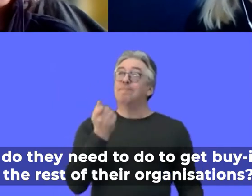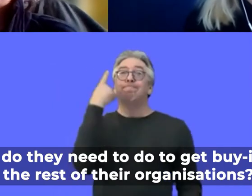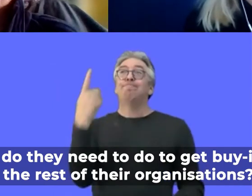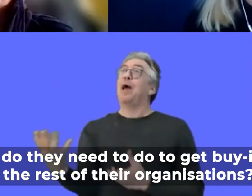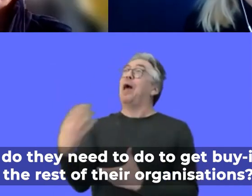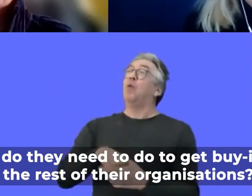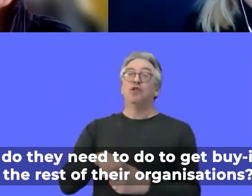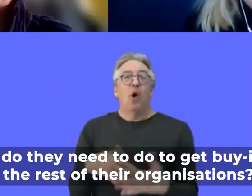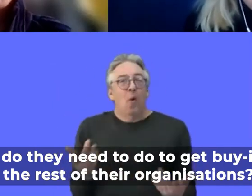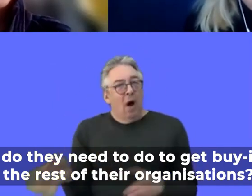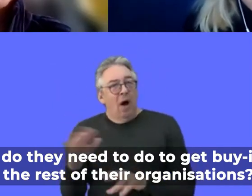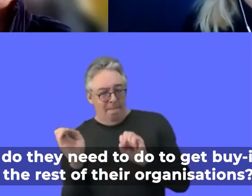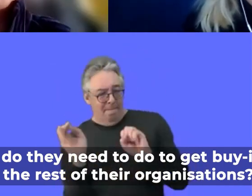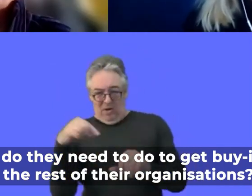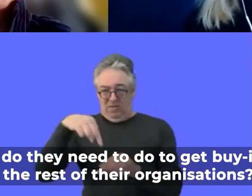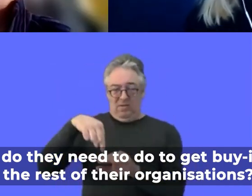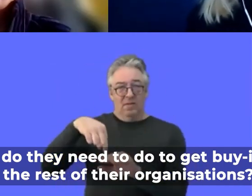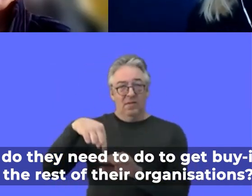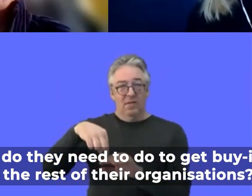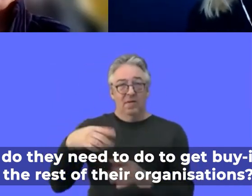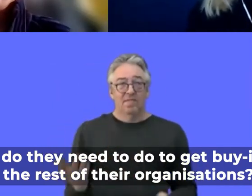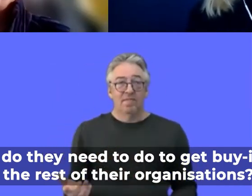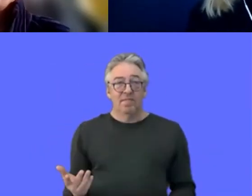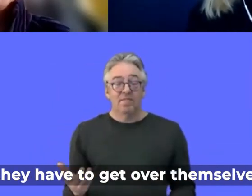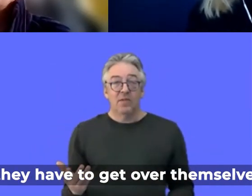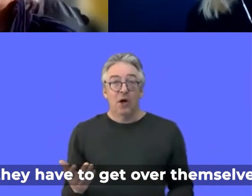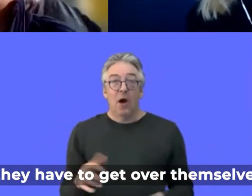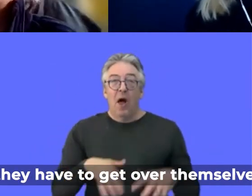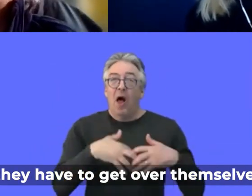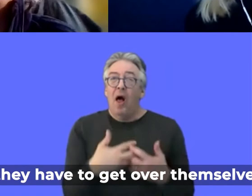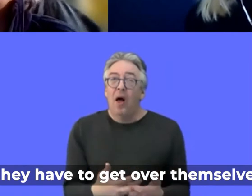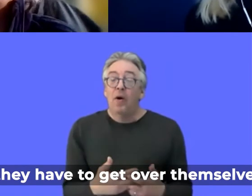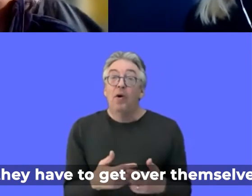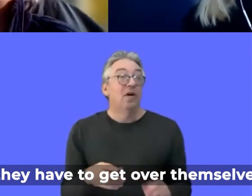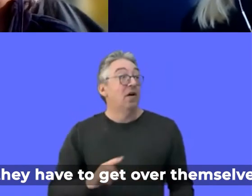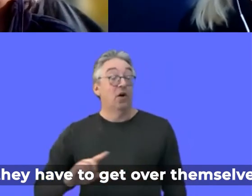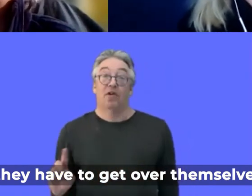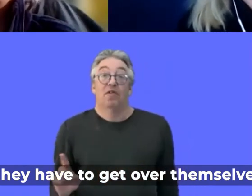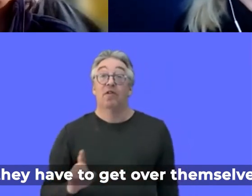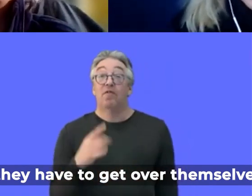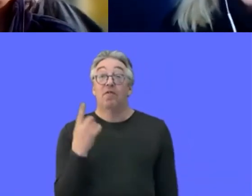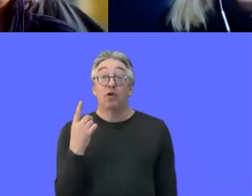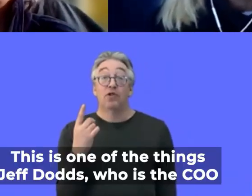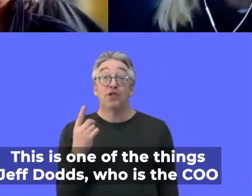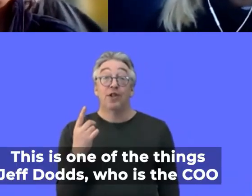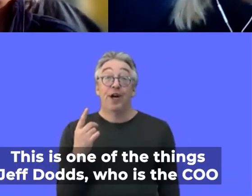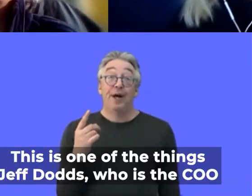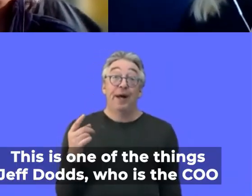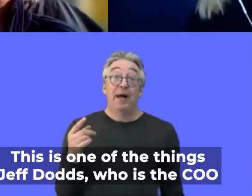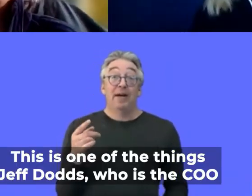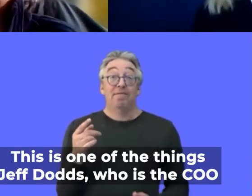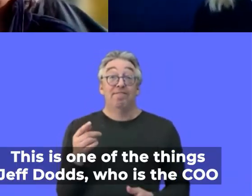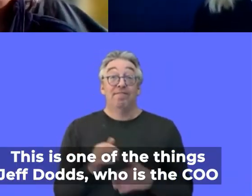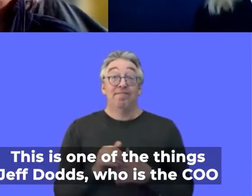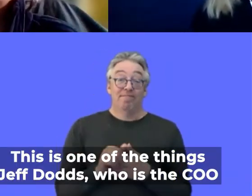What do they need to do to get buy-in with the rest of their organizations? Well, they first got to go over. They have to get over themselves. I think this is one of